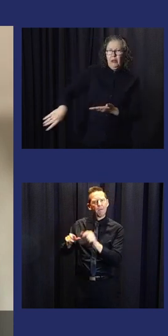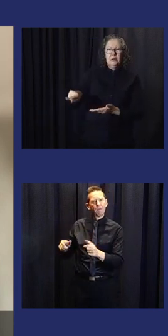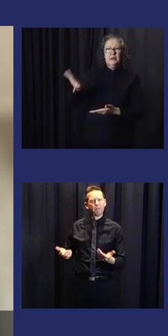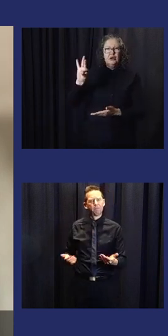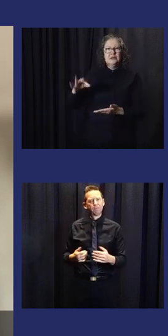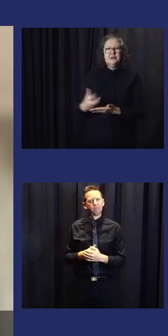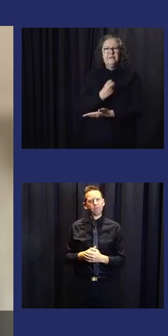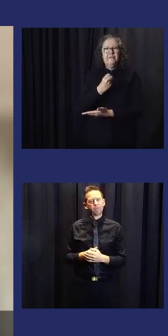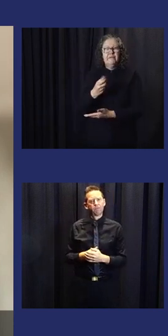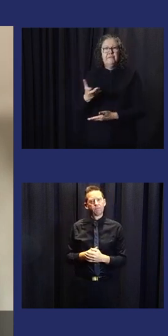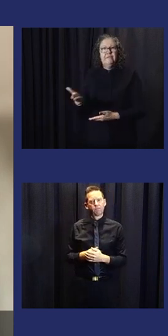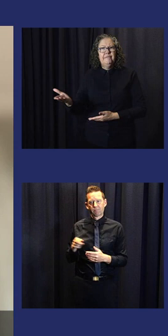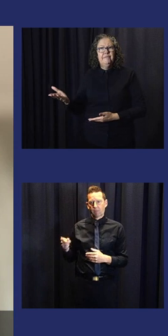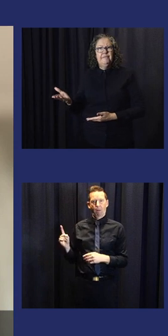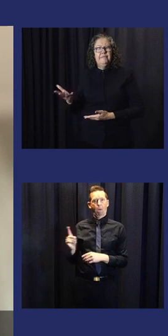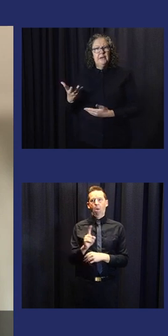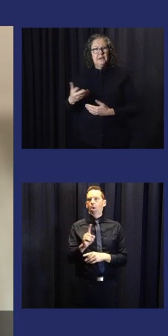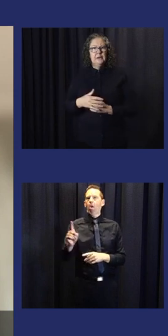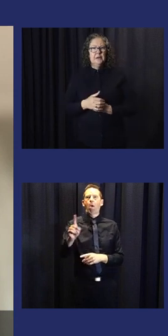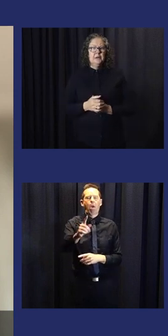so we